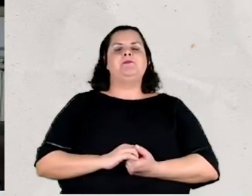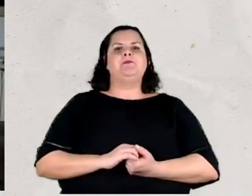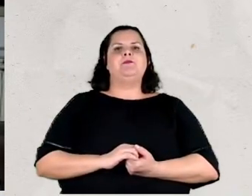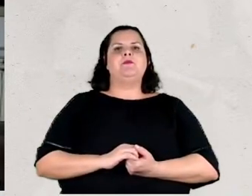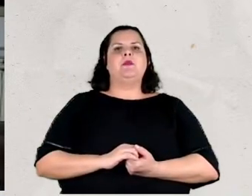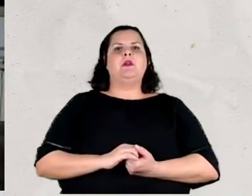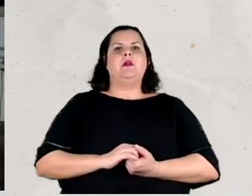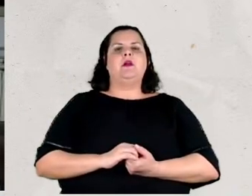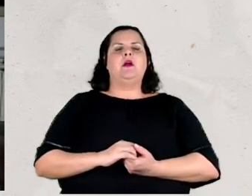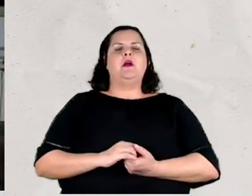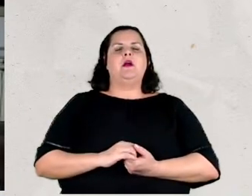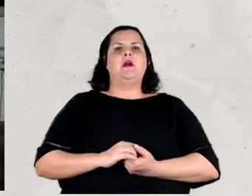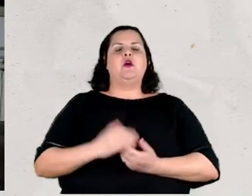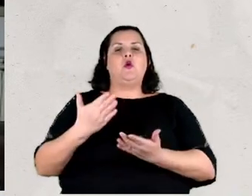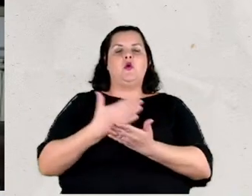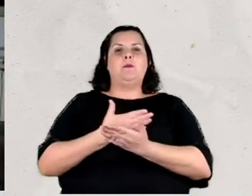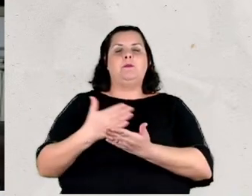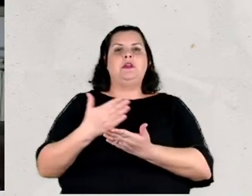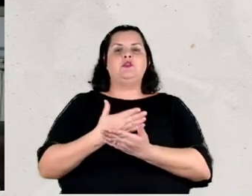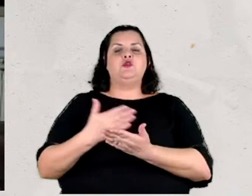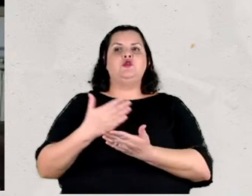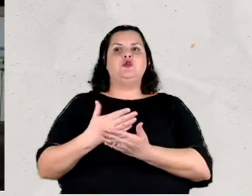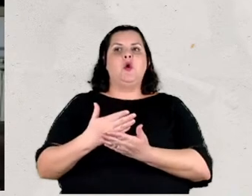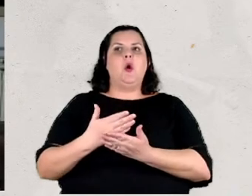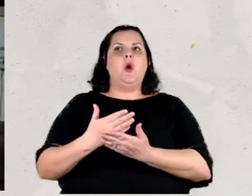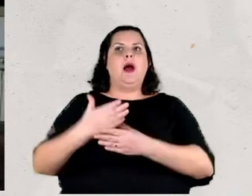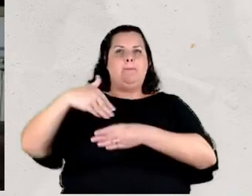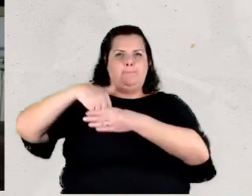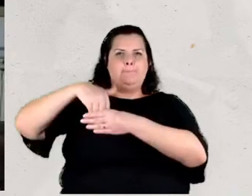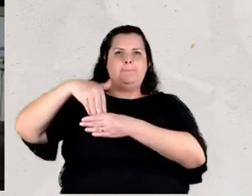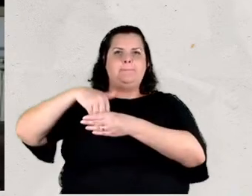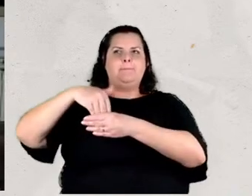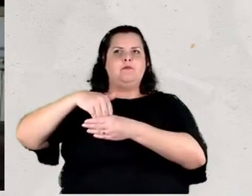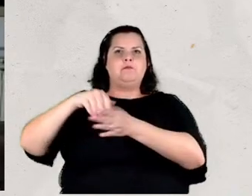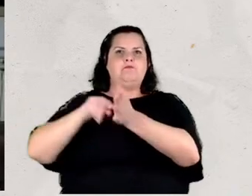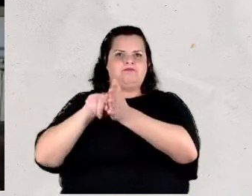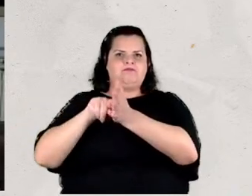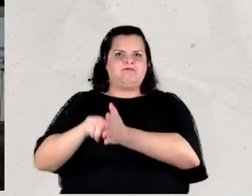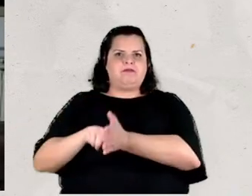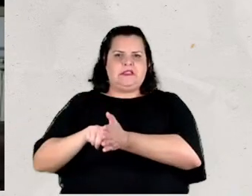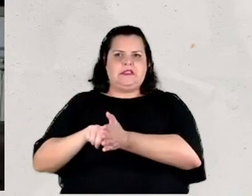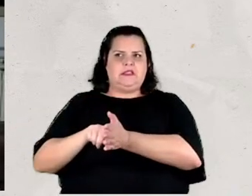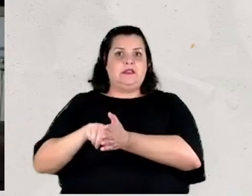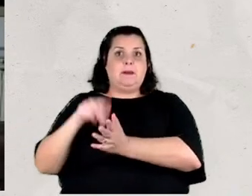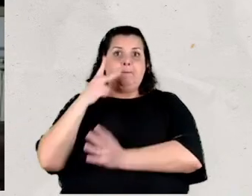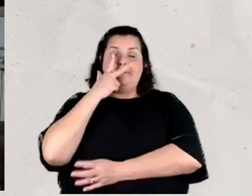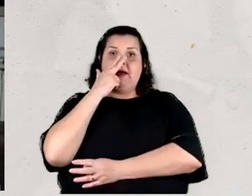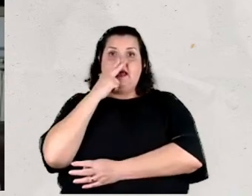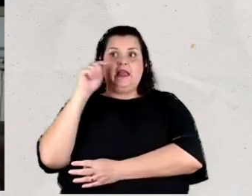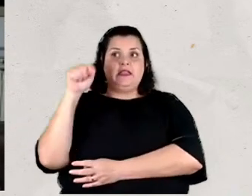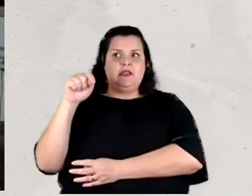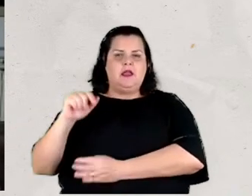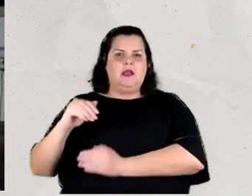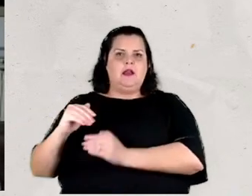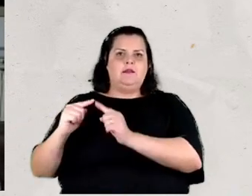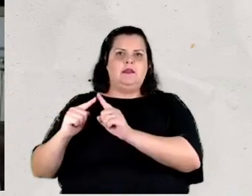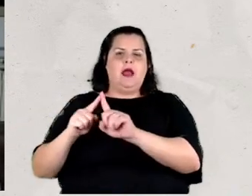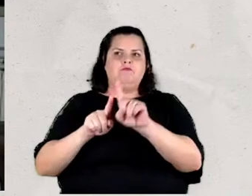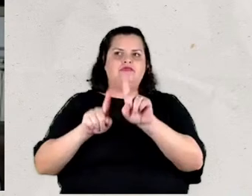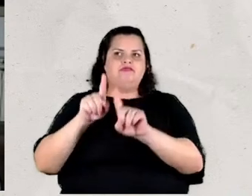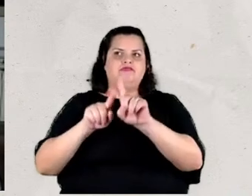the latest polls show that Netanyahu is now leading against